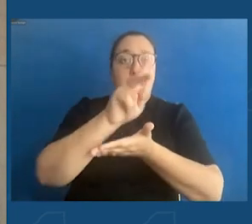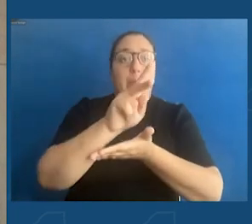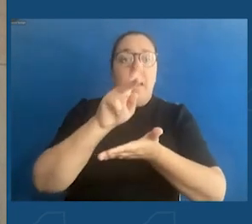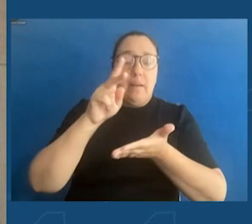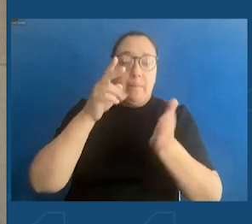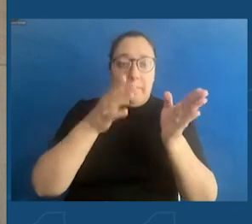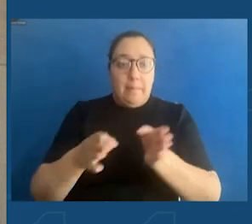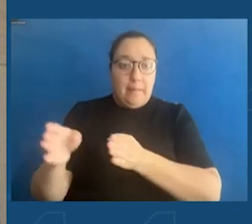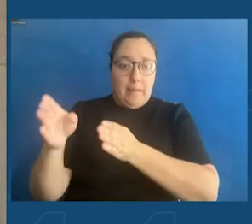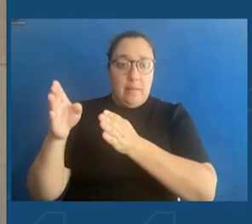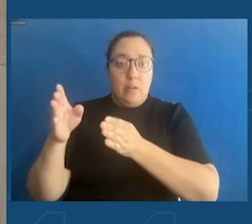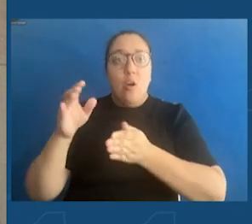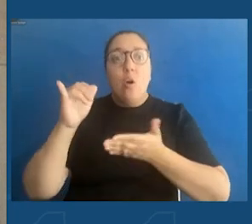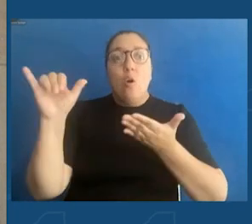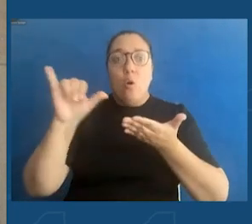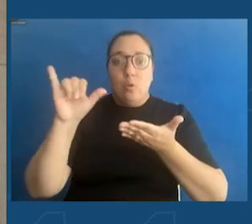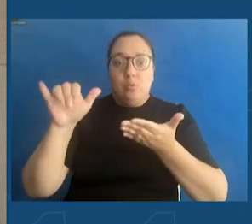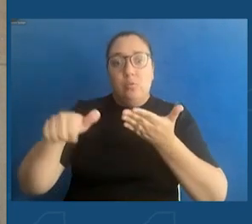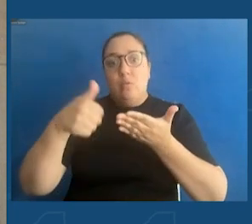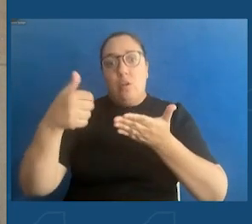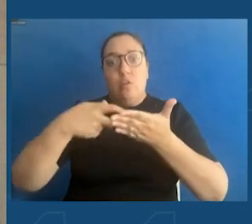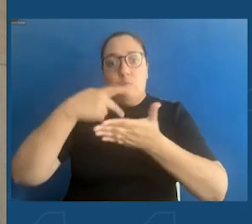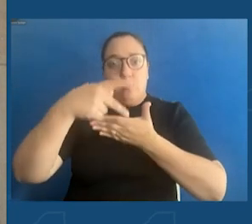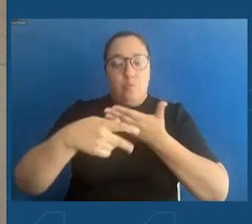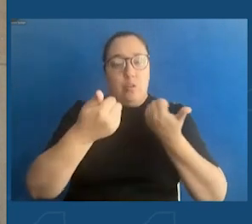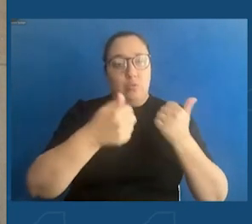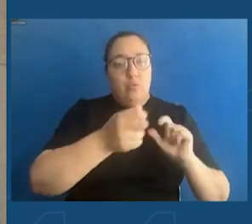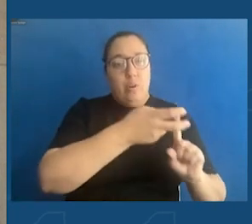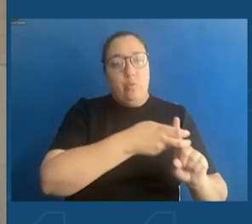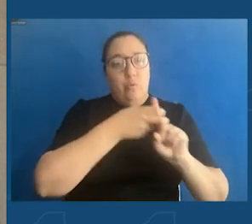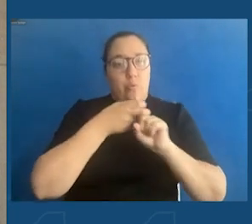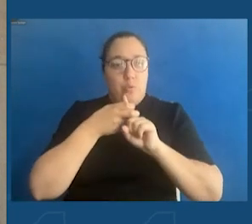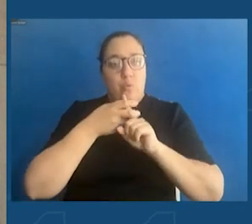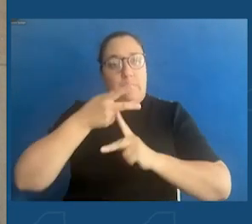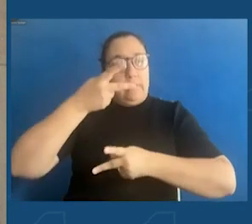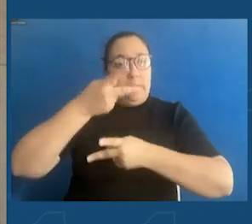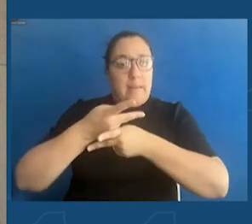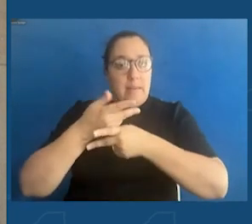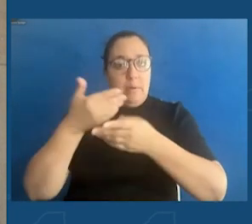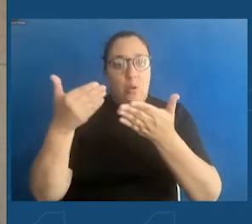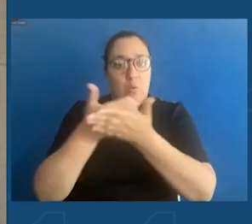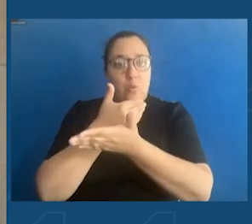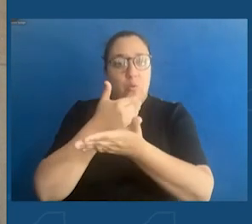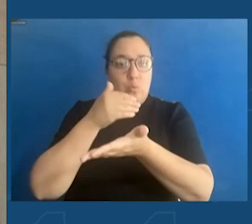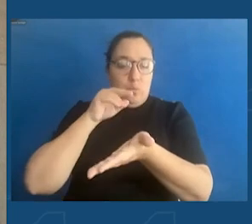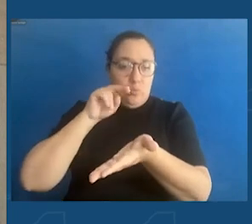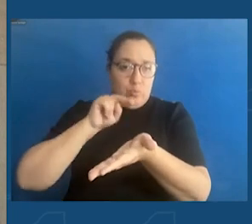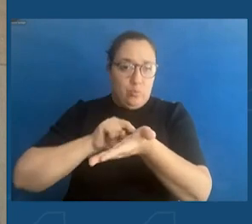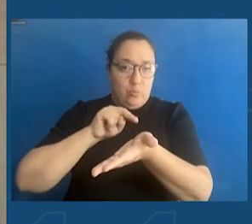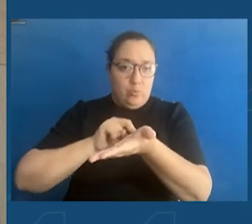helps to recruit and retain new nurses, and increased support for the Patricia